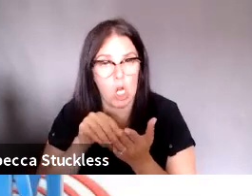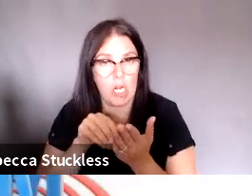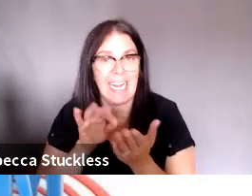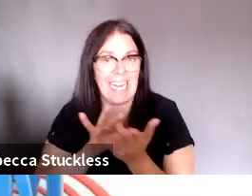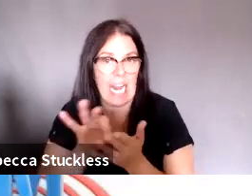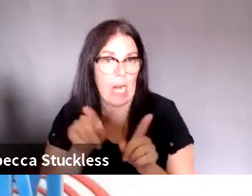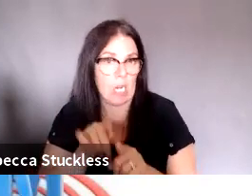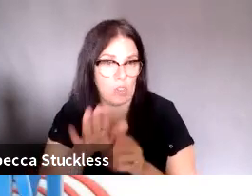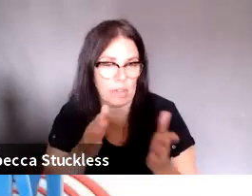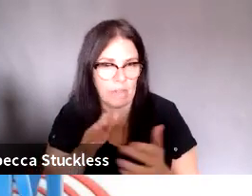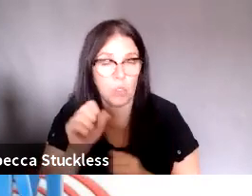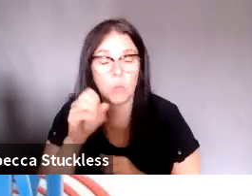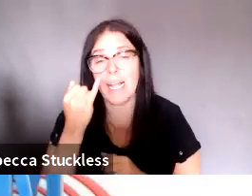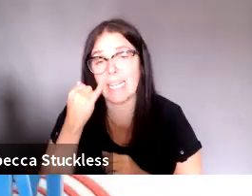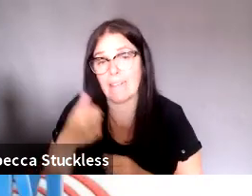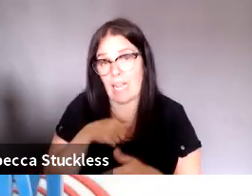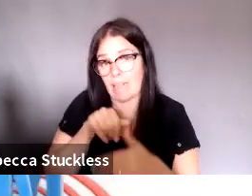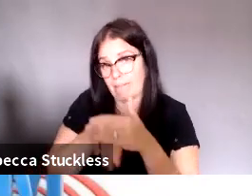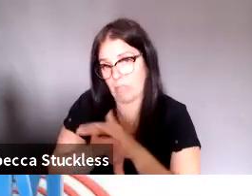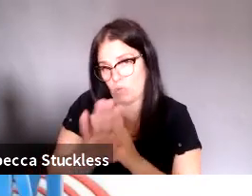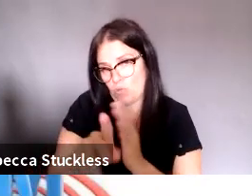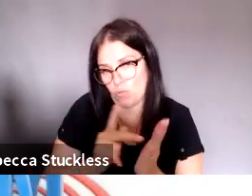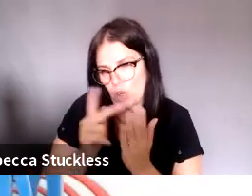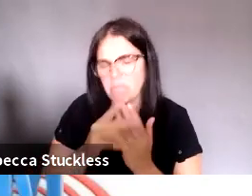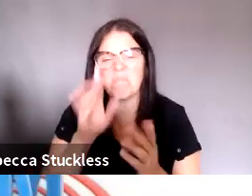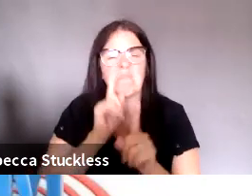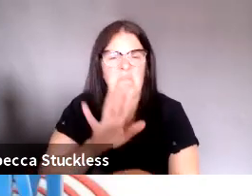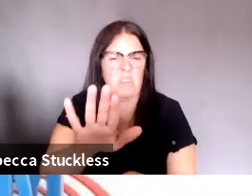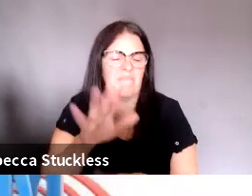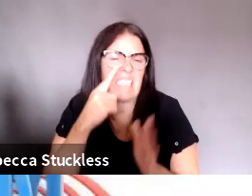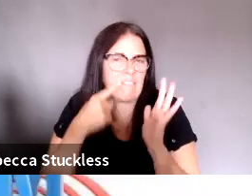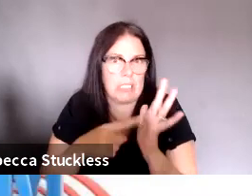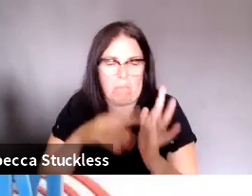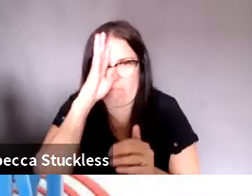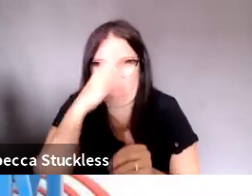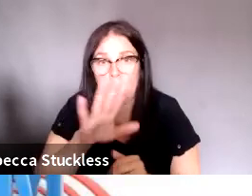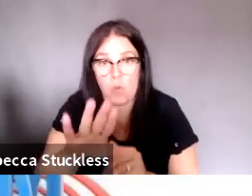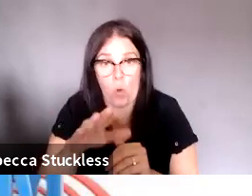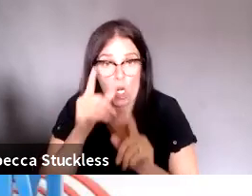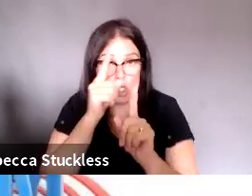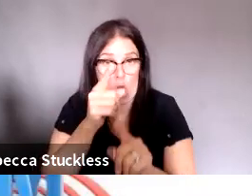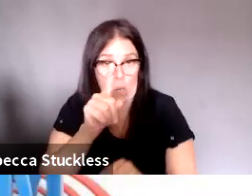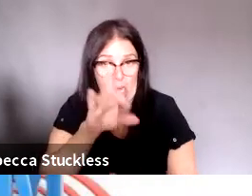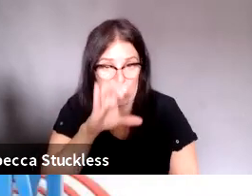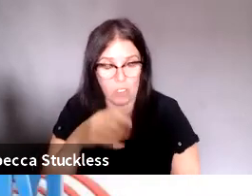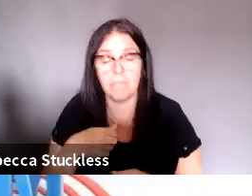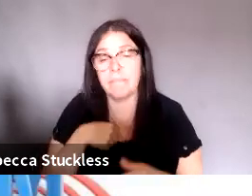So if I come into your program, let's say your target's 100. If I come into your program in April and I leave